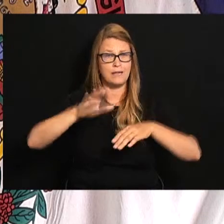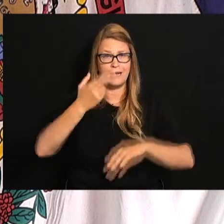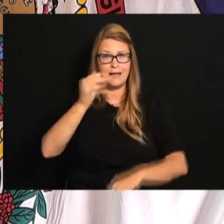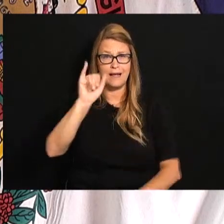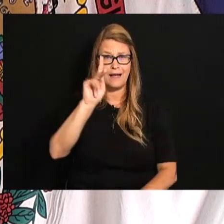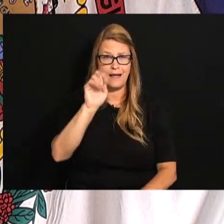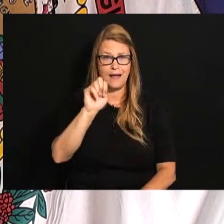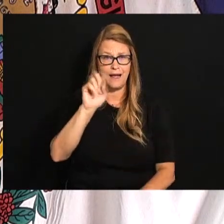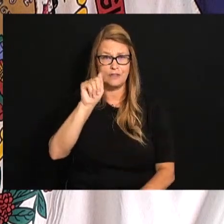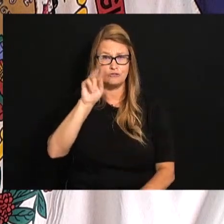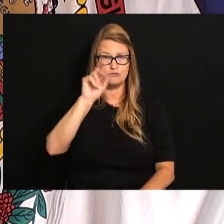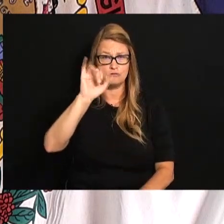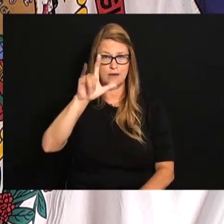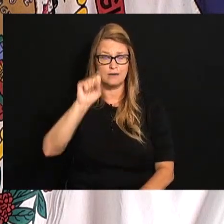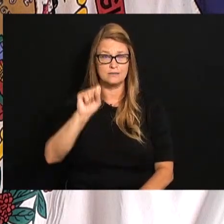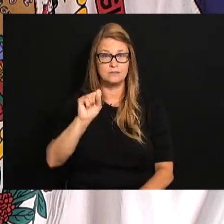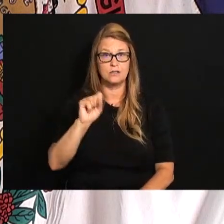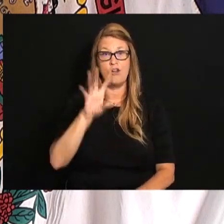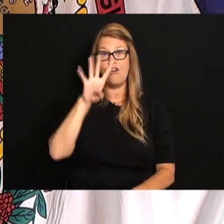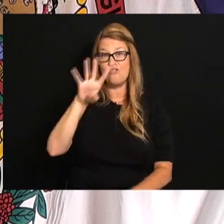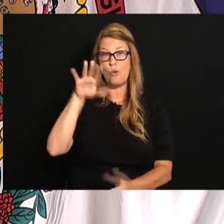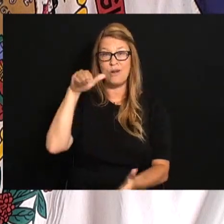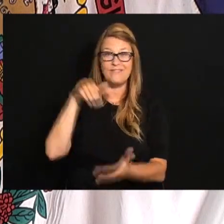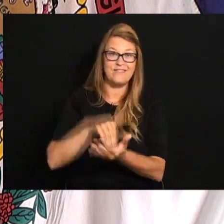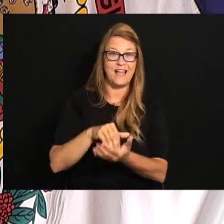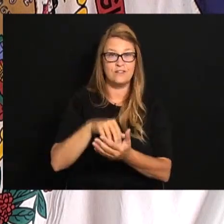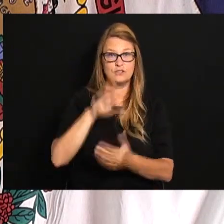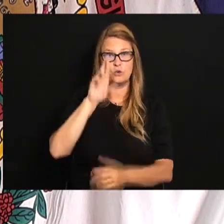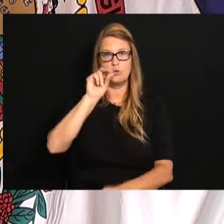than 4,000 rock climbing routes,